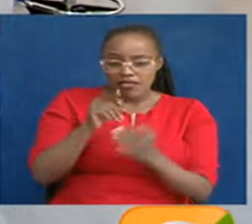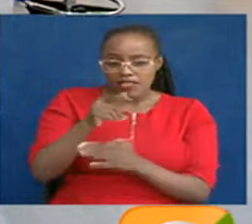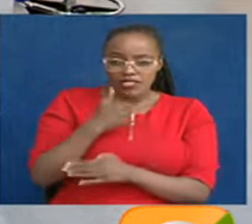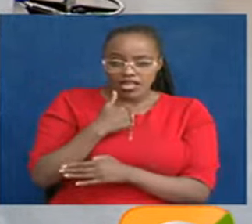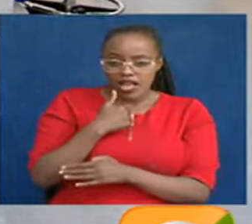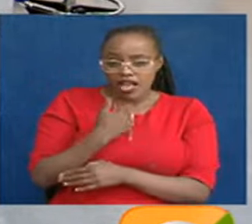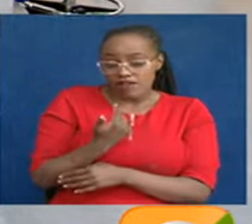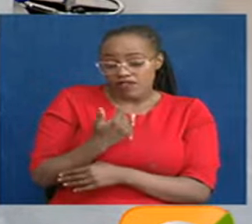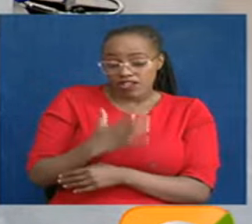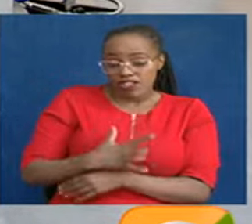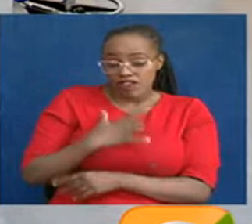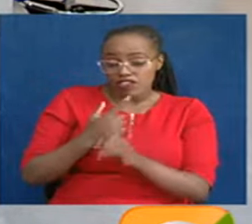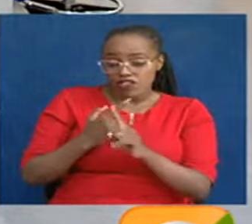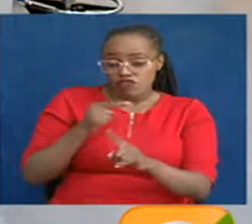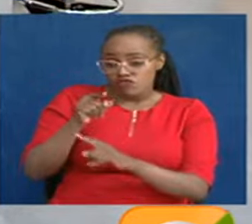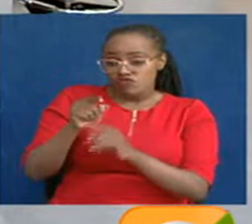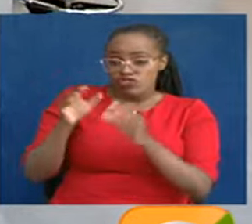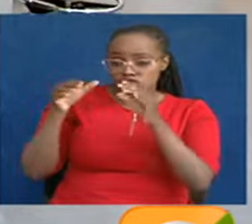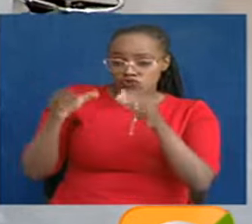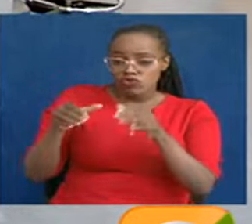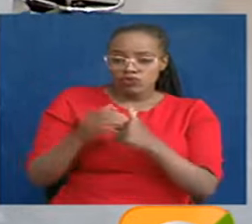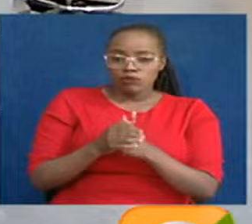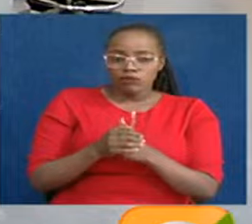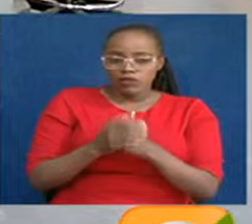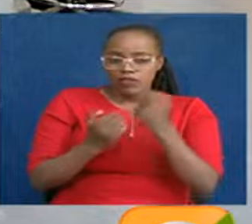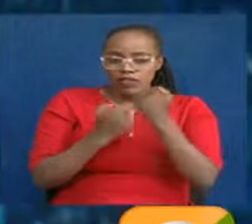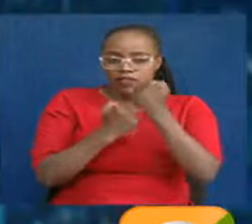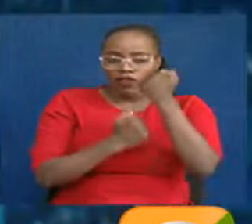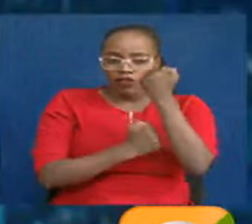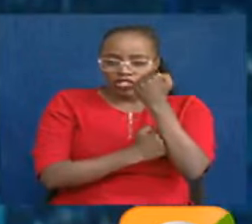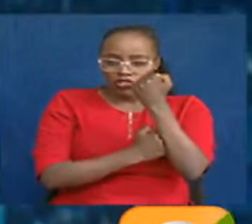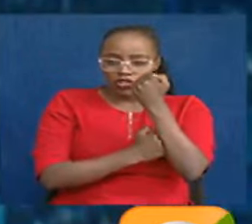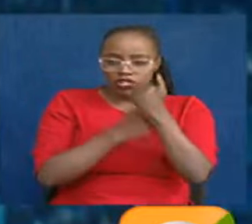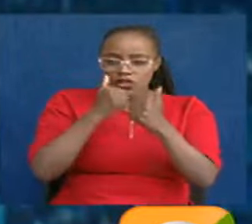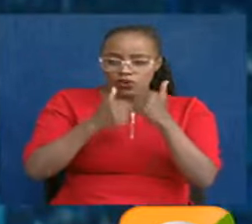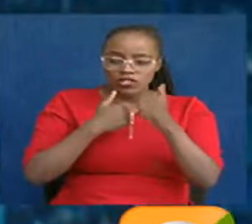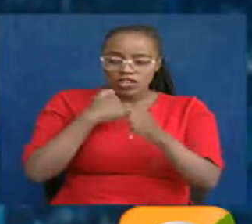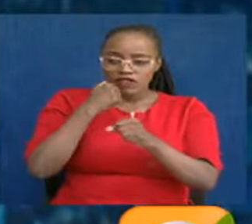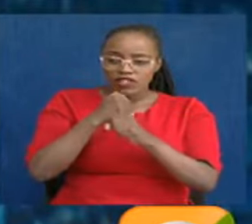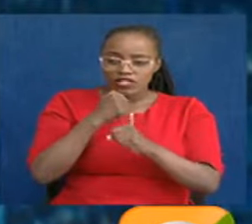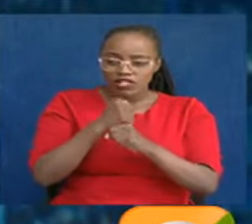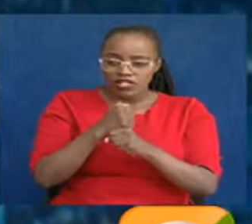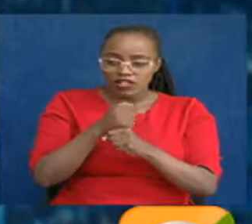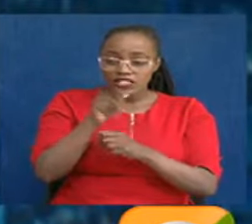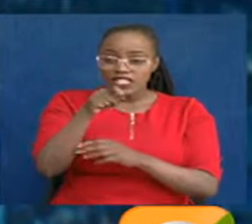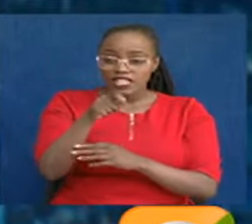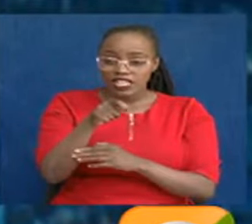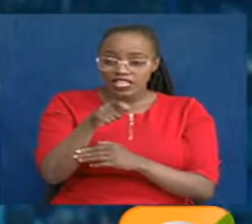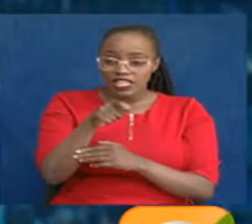visit? So the foundation of this engagement is actually skill